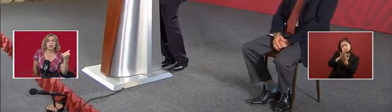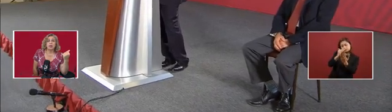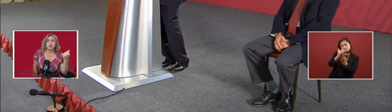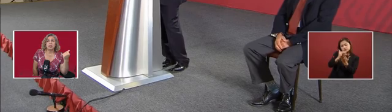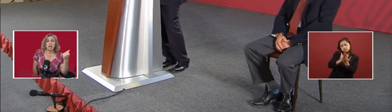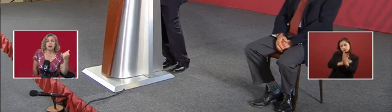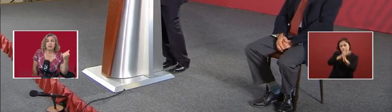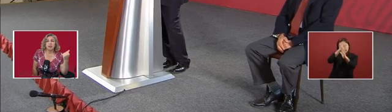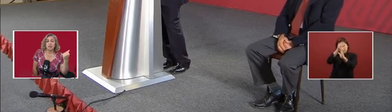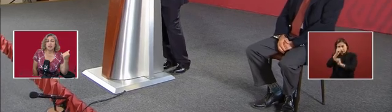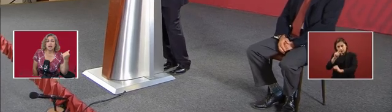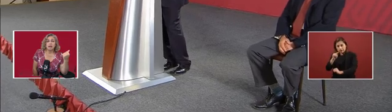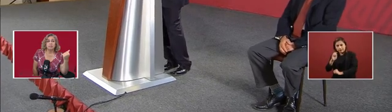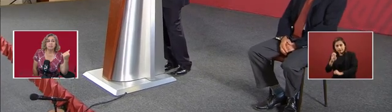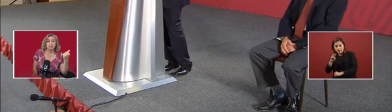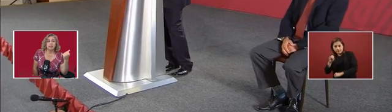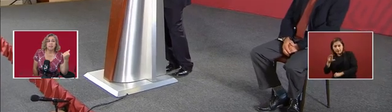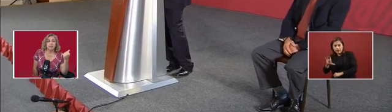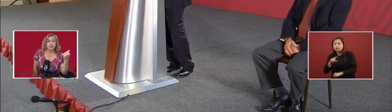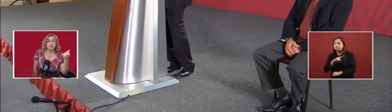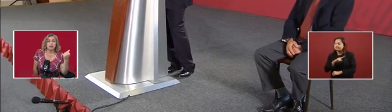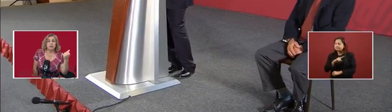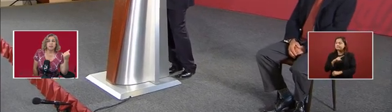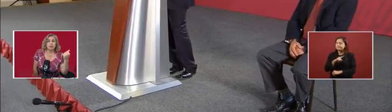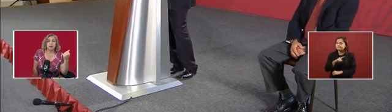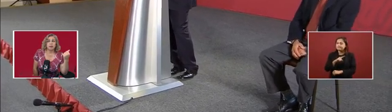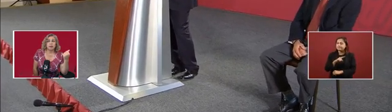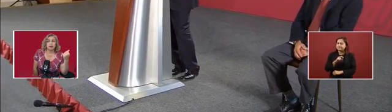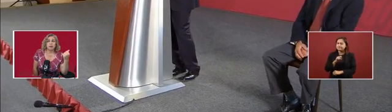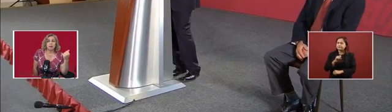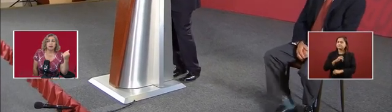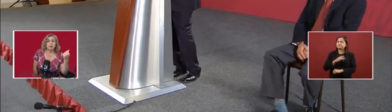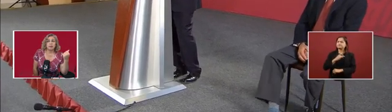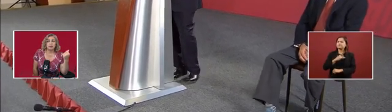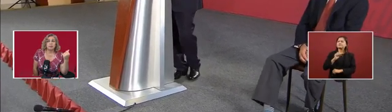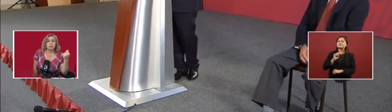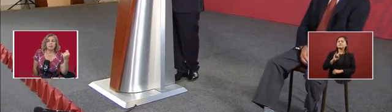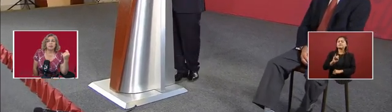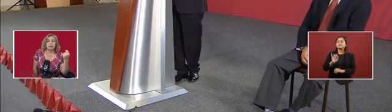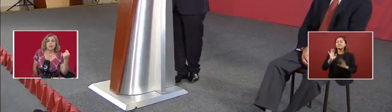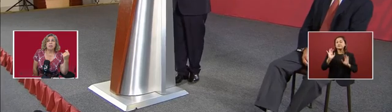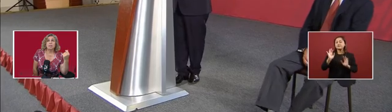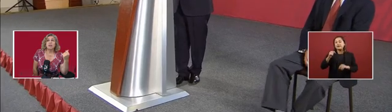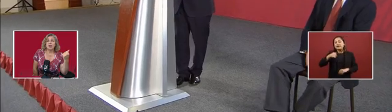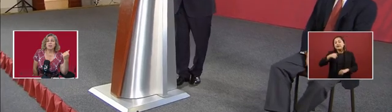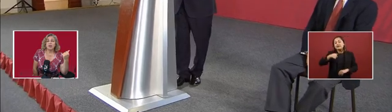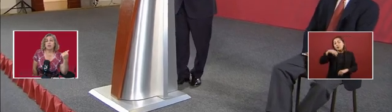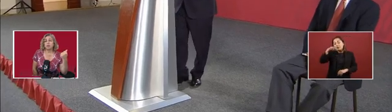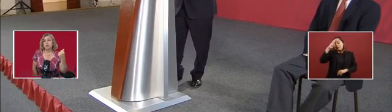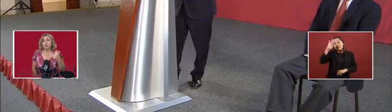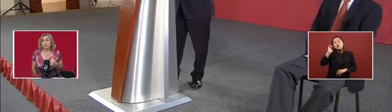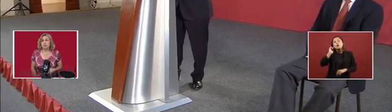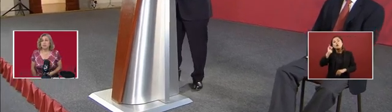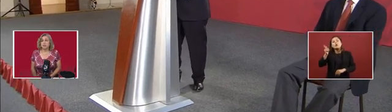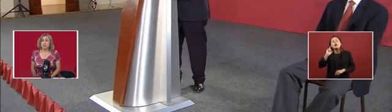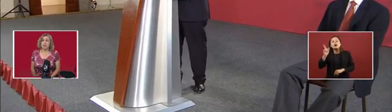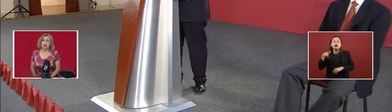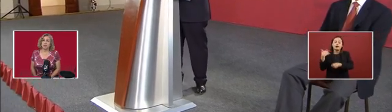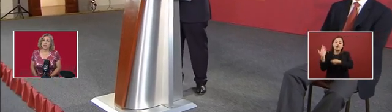Mexico. No hacemos esto. El lunes, Why not? Don't we do this on Monday? No, maybe Tuesday, siempre lo de